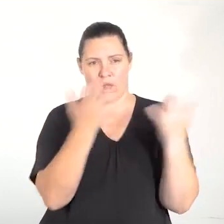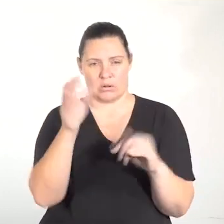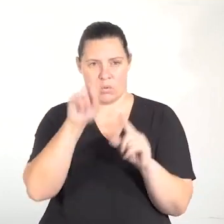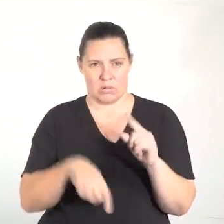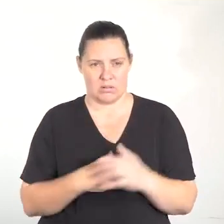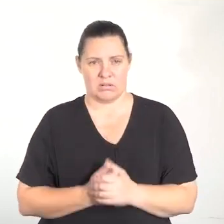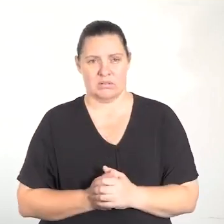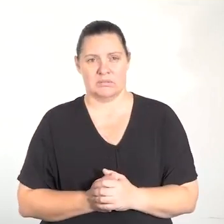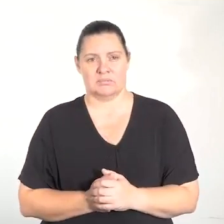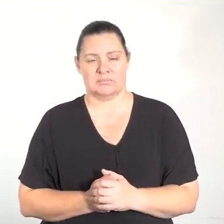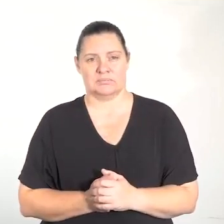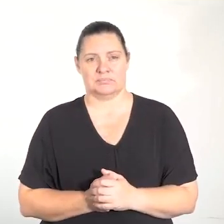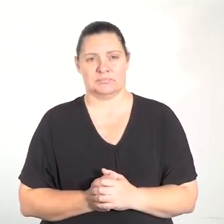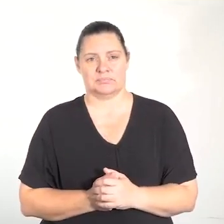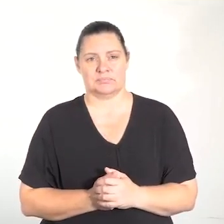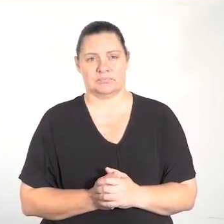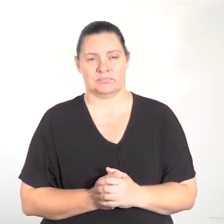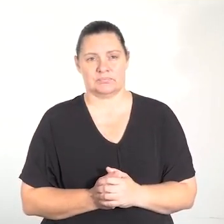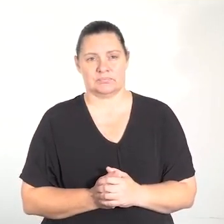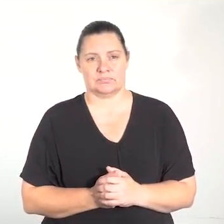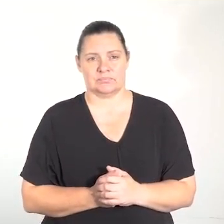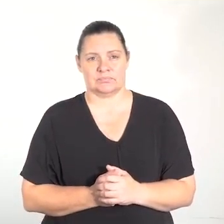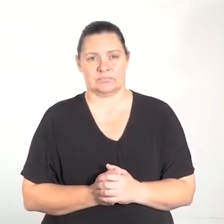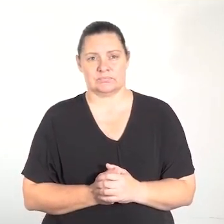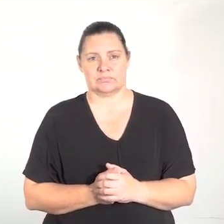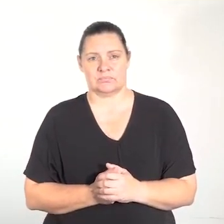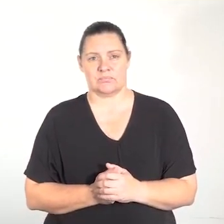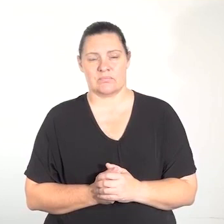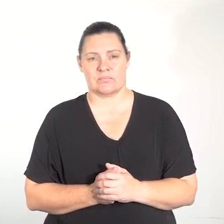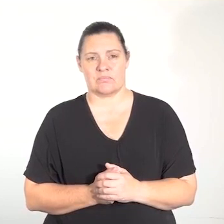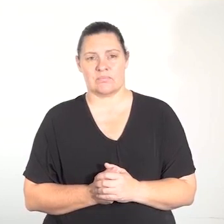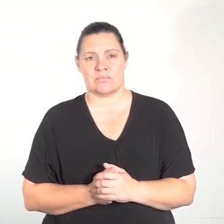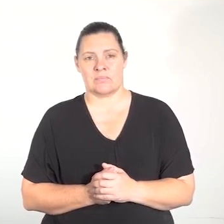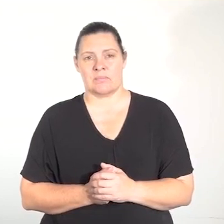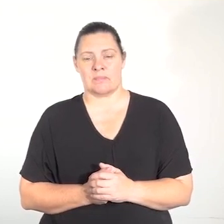all the calculations. So we are going to say,